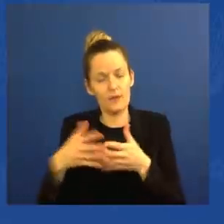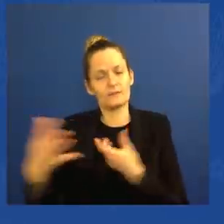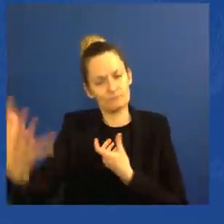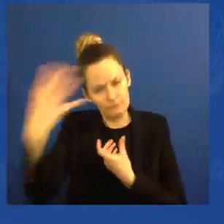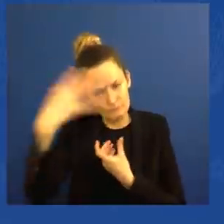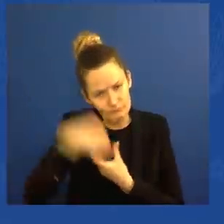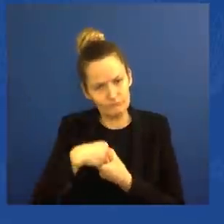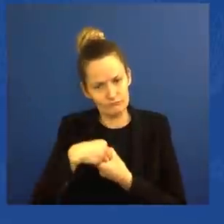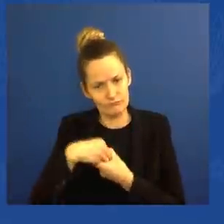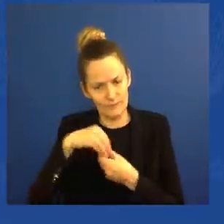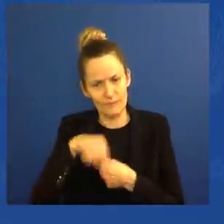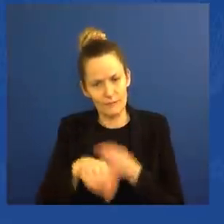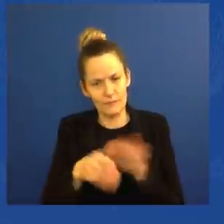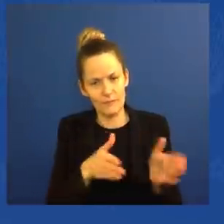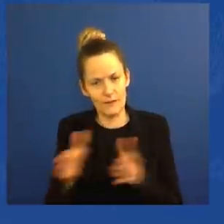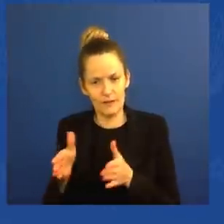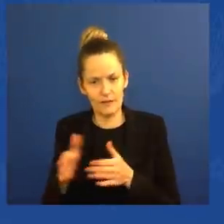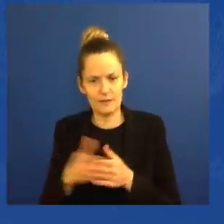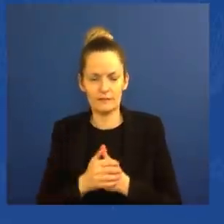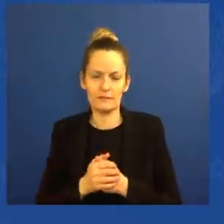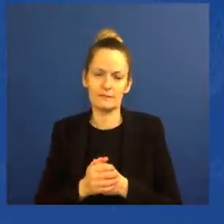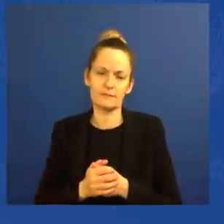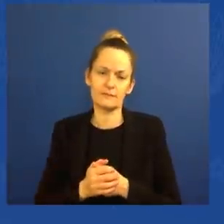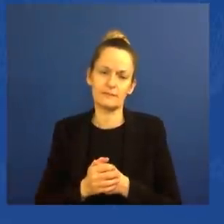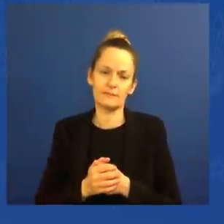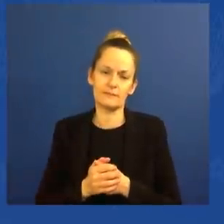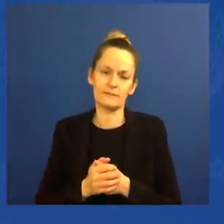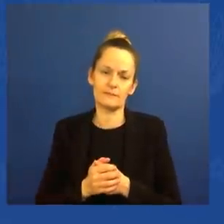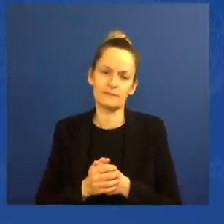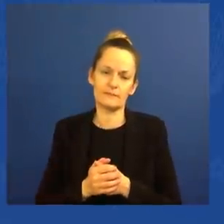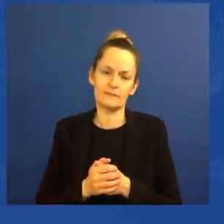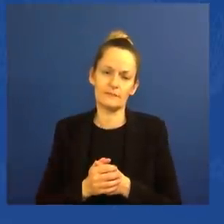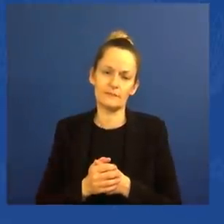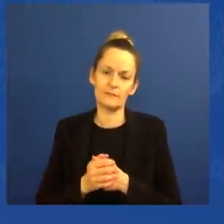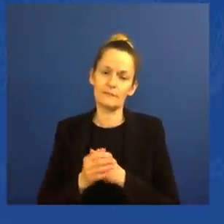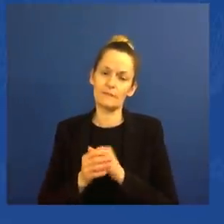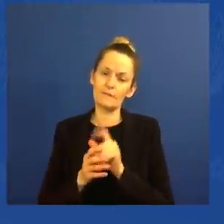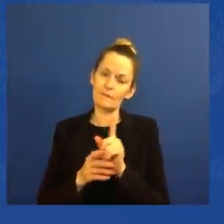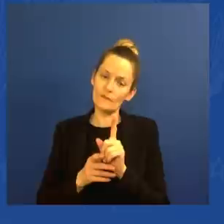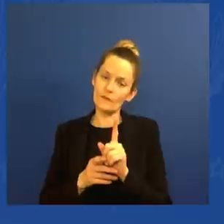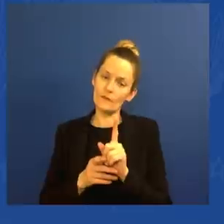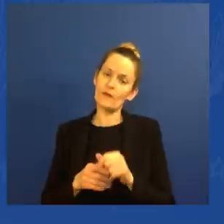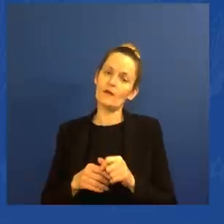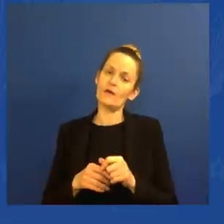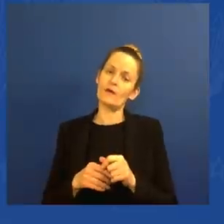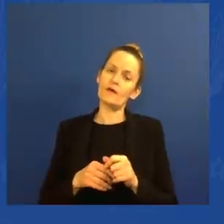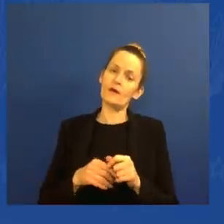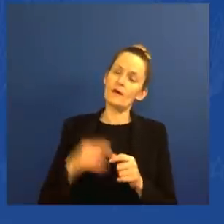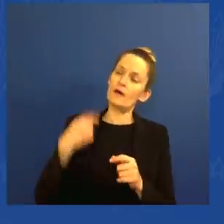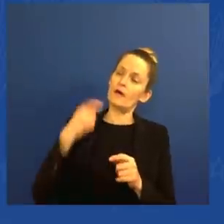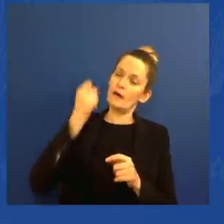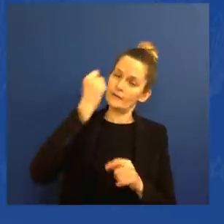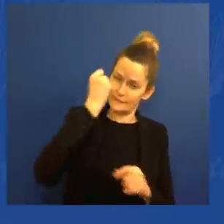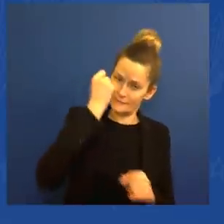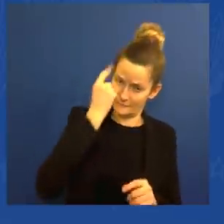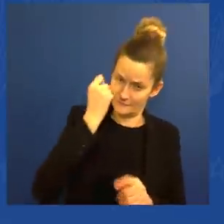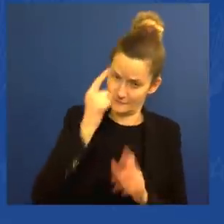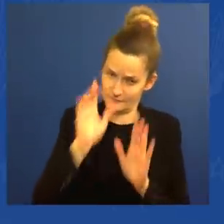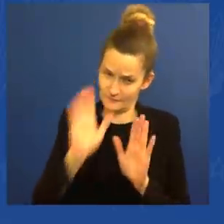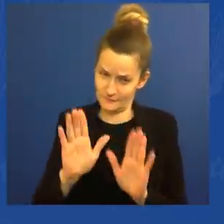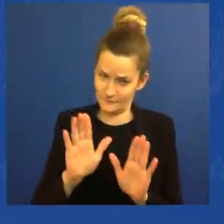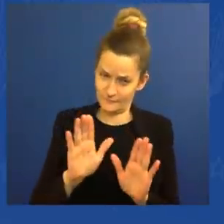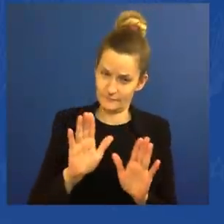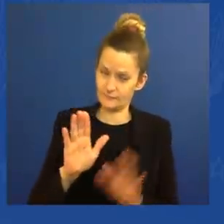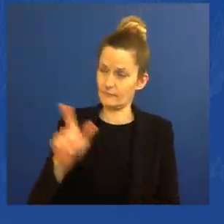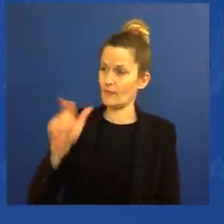has the unemployment rate dropped at a record pace, we've also seen the biggest drop in long-term unemployment ever recorded in a 12-month